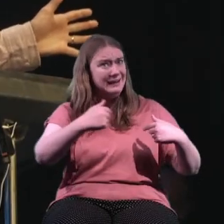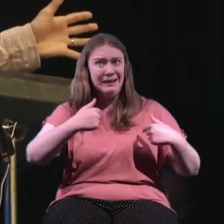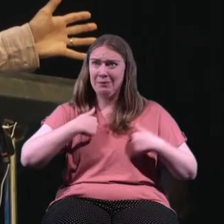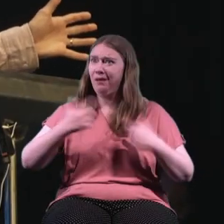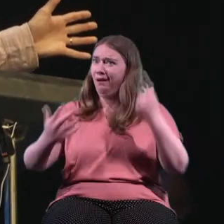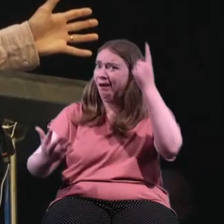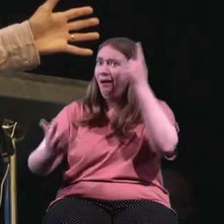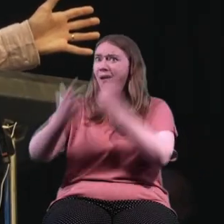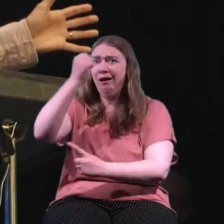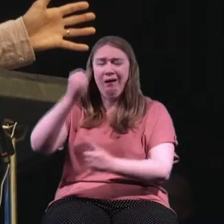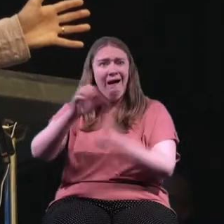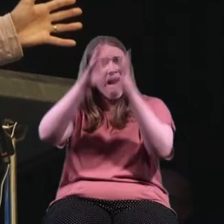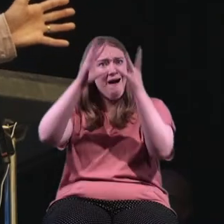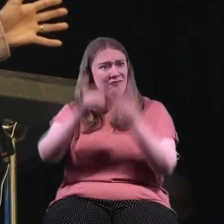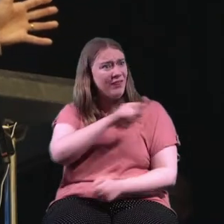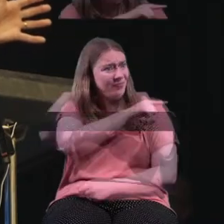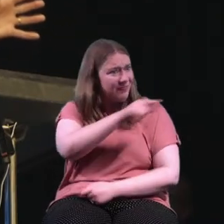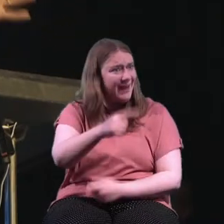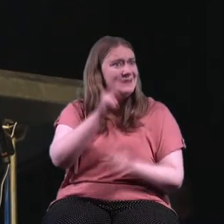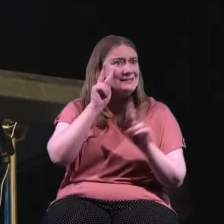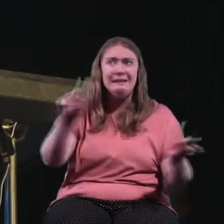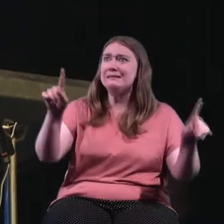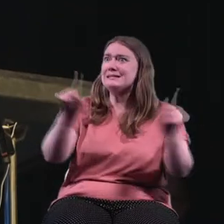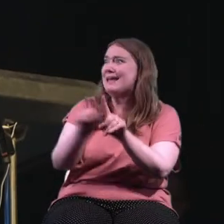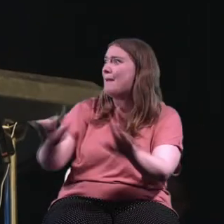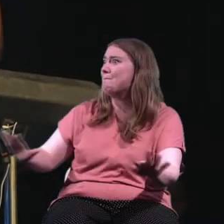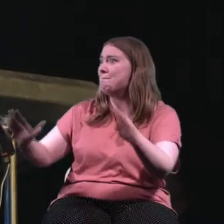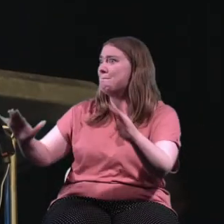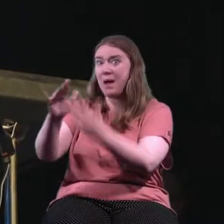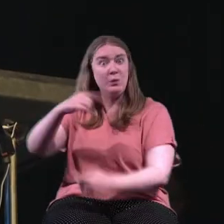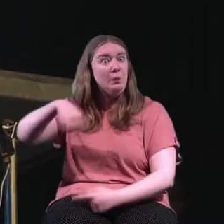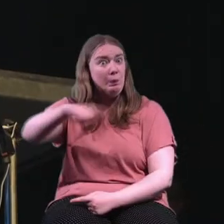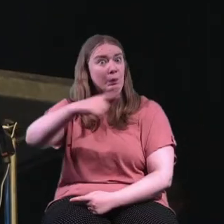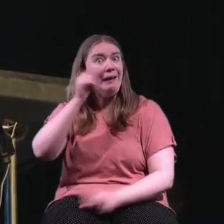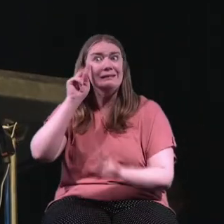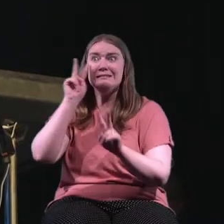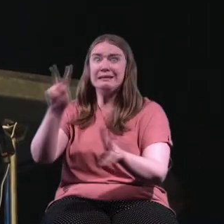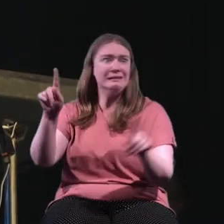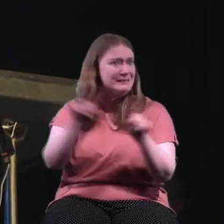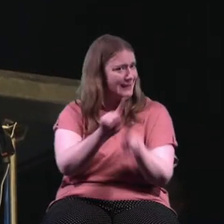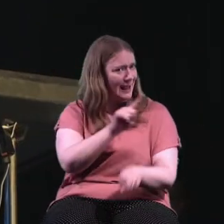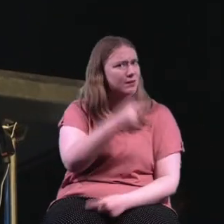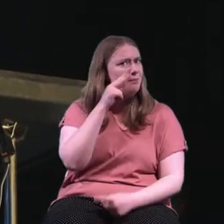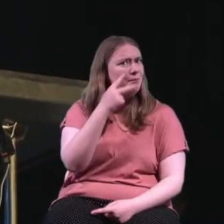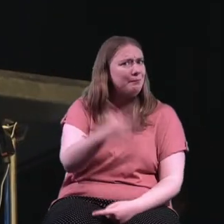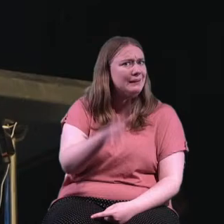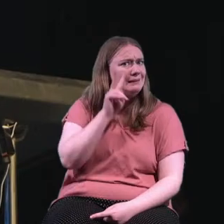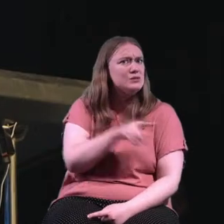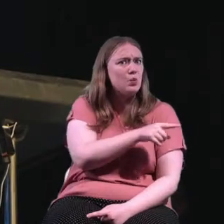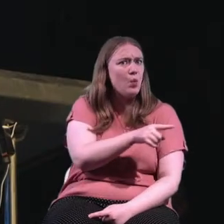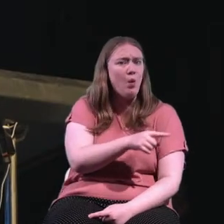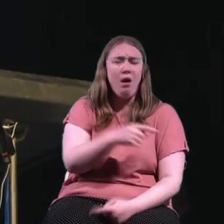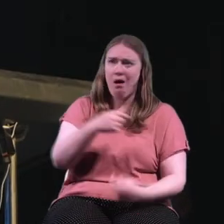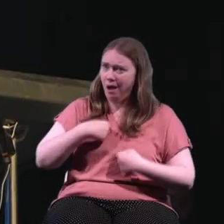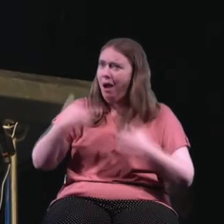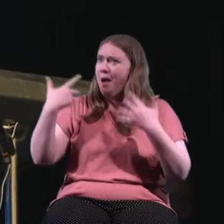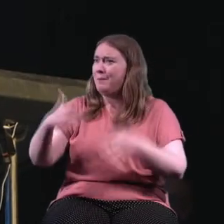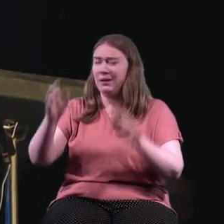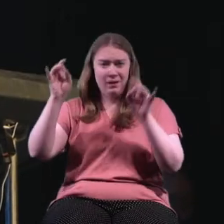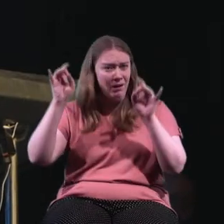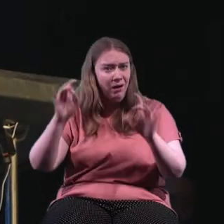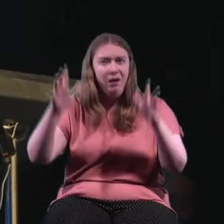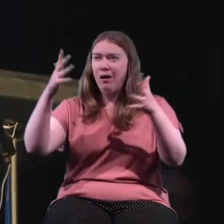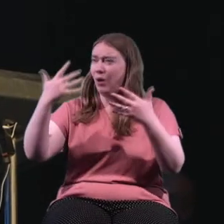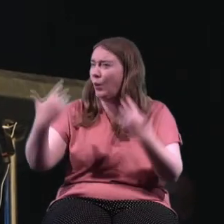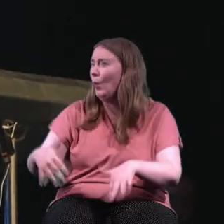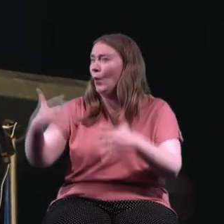that we see. They had seen amazing acts of deliverance. But they have not known my ways,